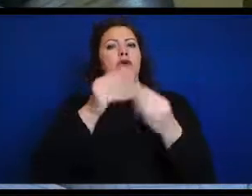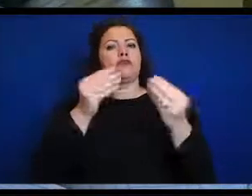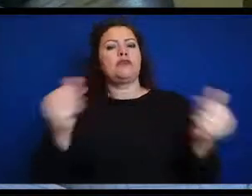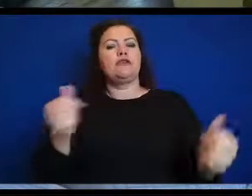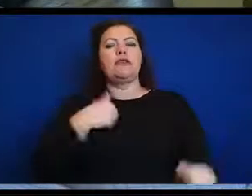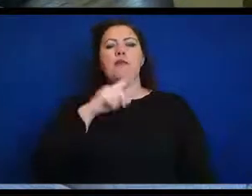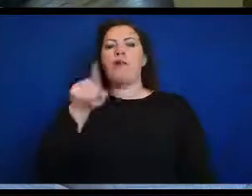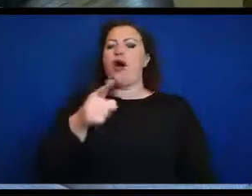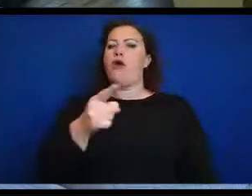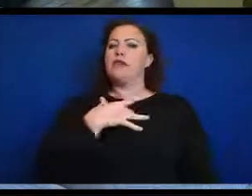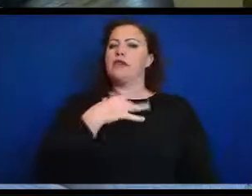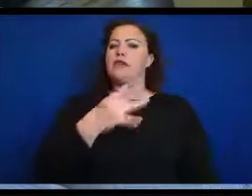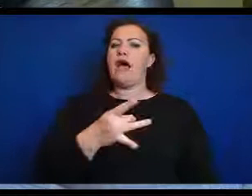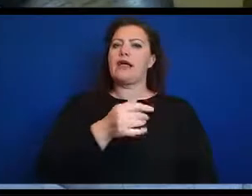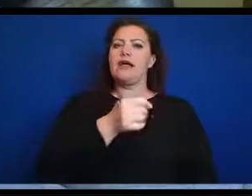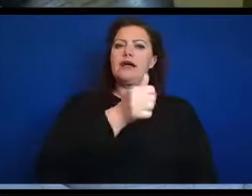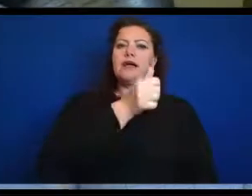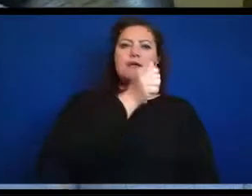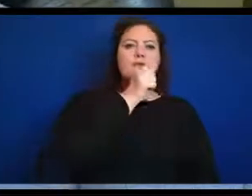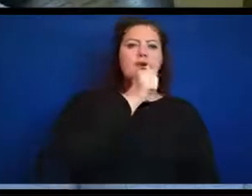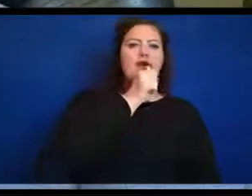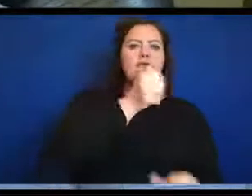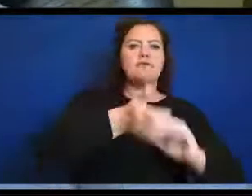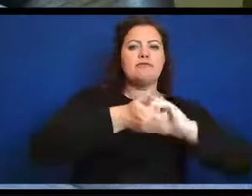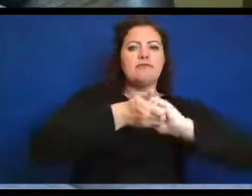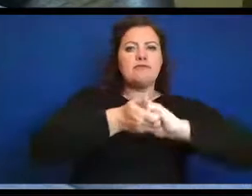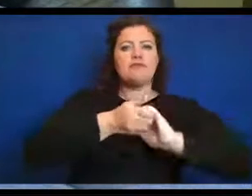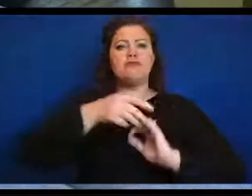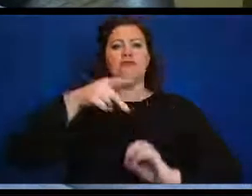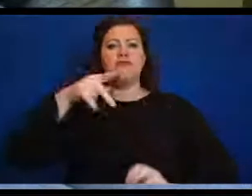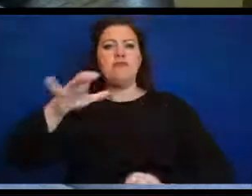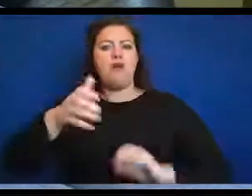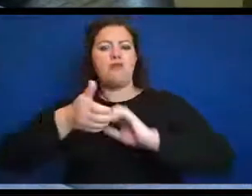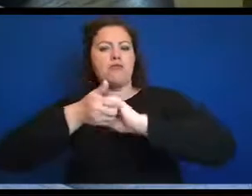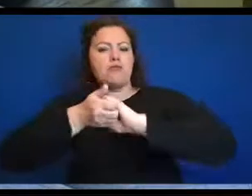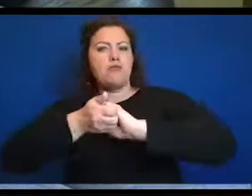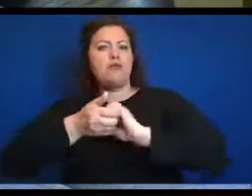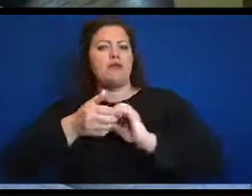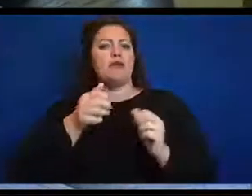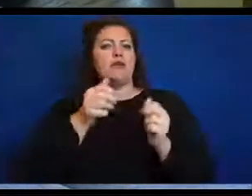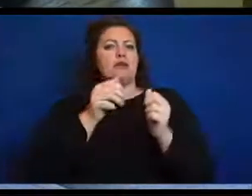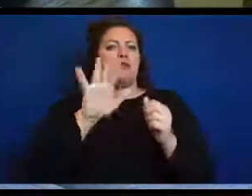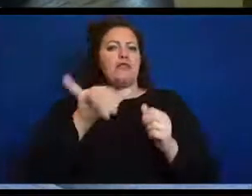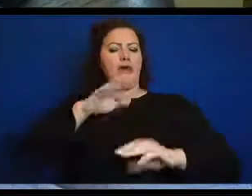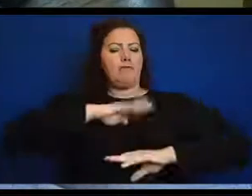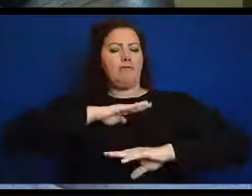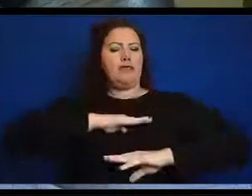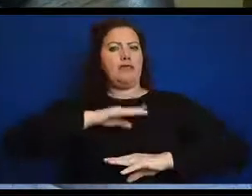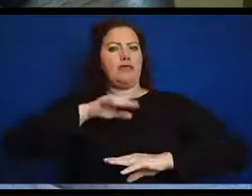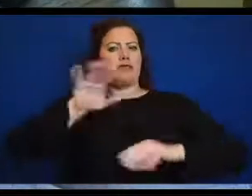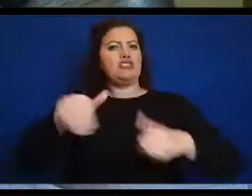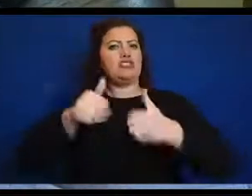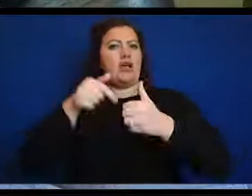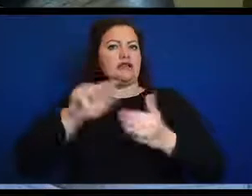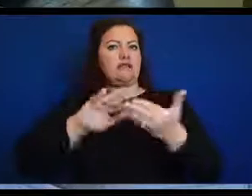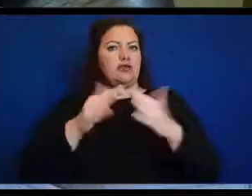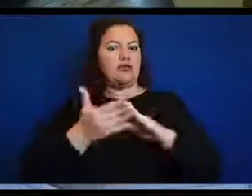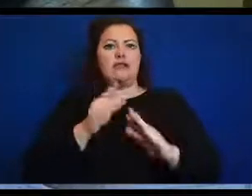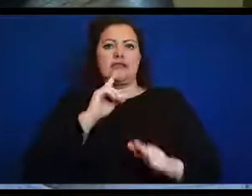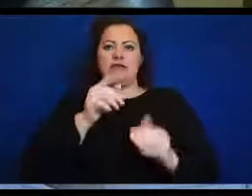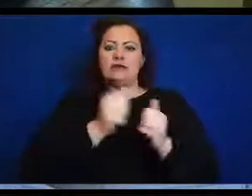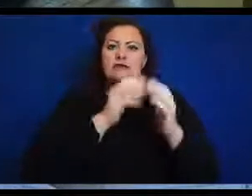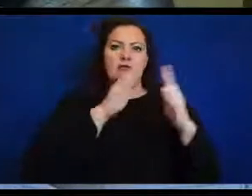to meet the problems and the challenges of this country, especially in the housing area. I think we heard excellent